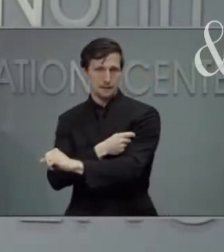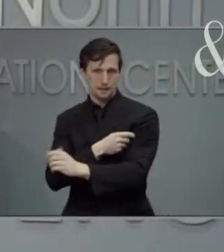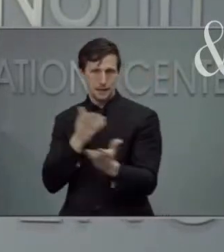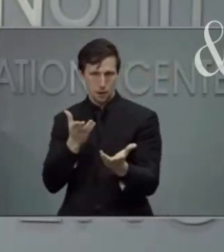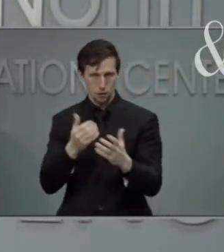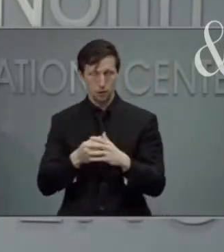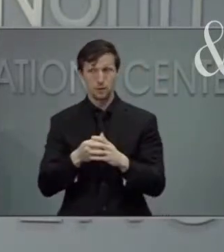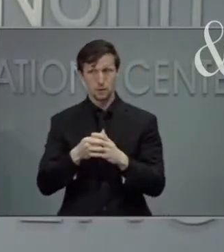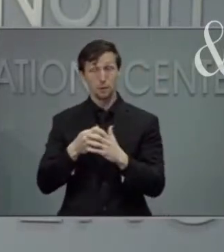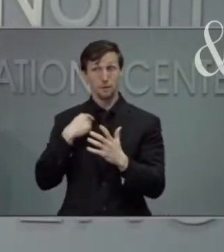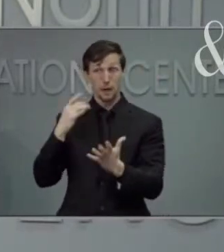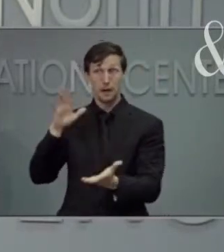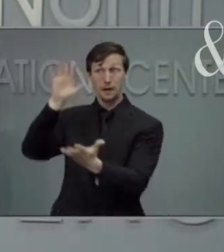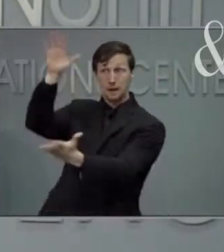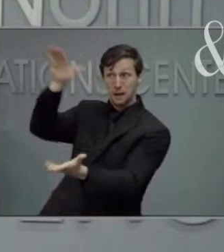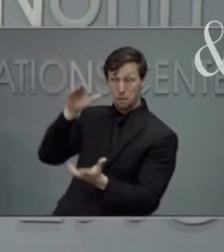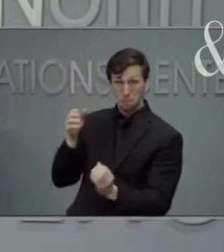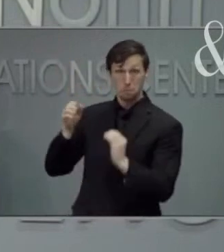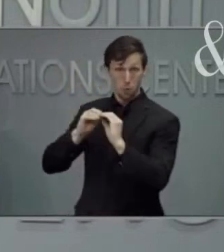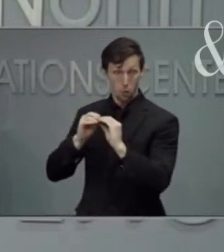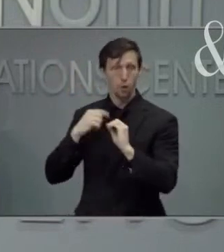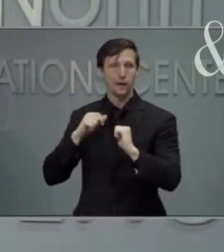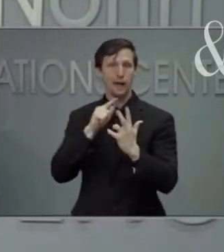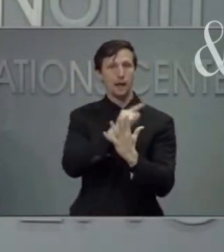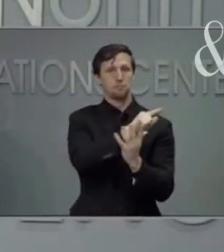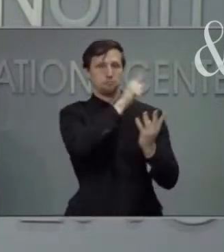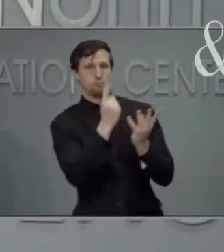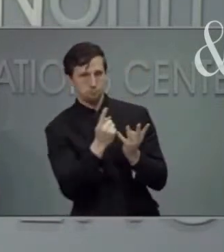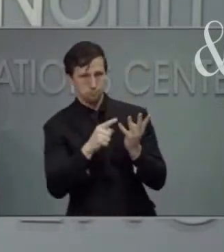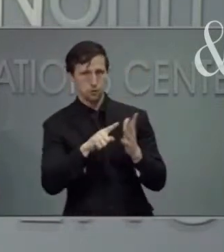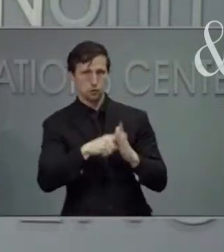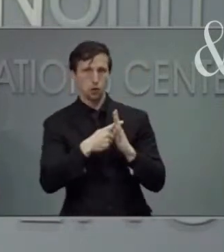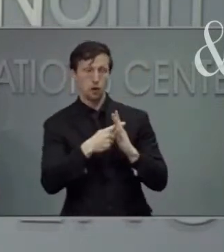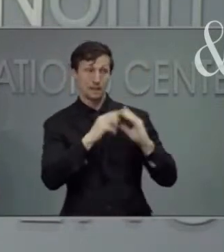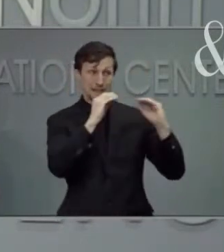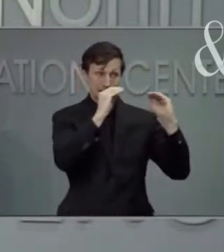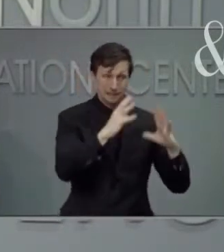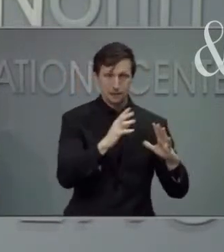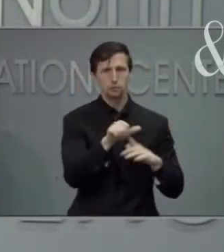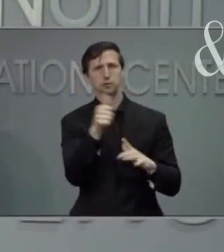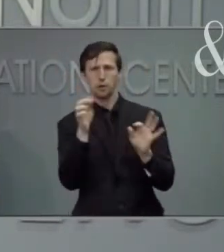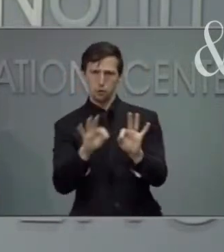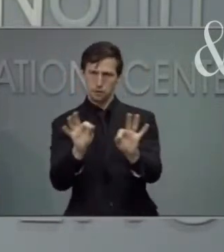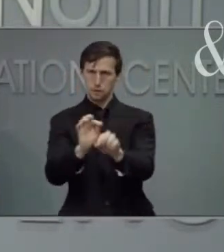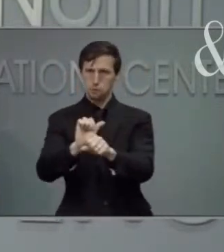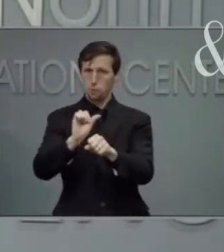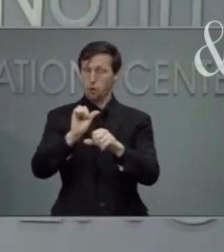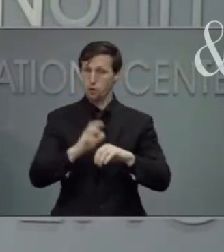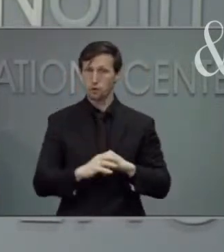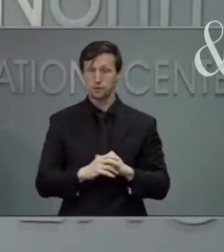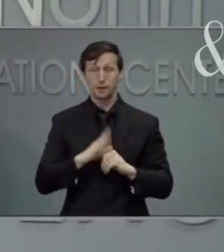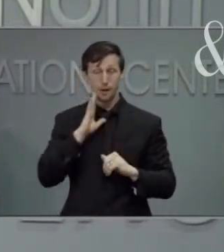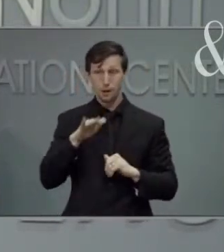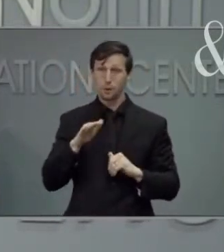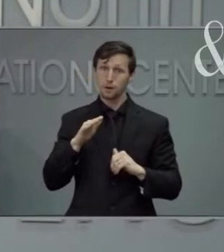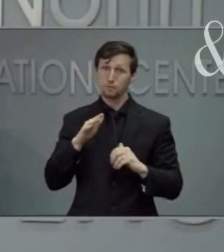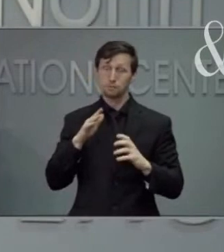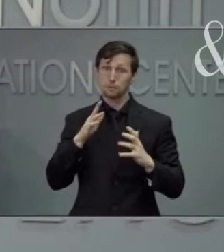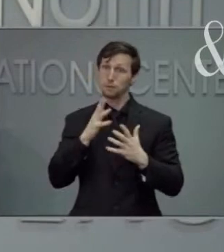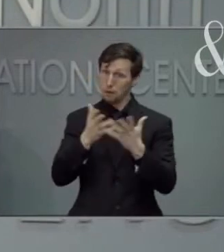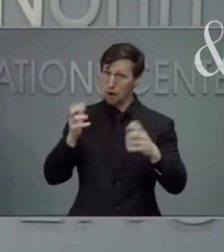teachers and other essential workers as quickly as we possibly can. And I know that that strong effort is going to be made.